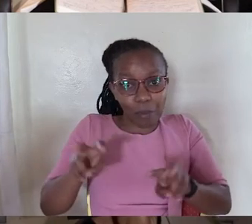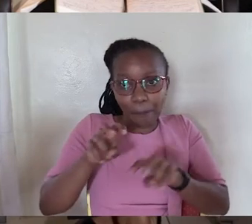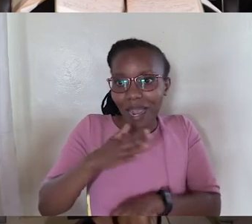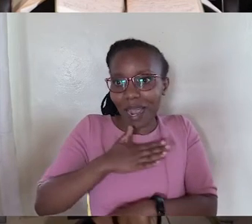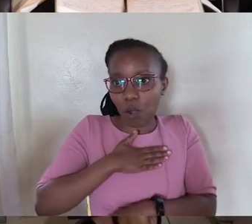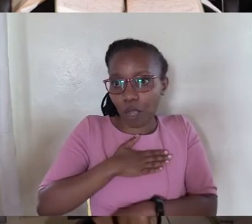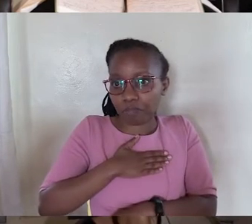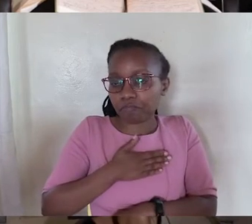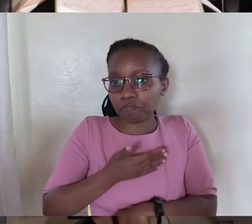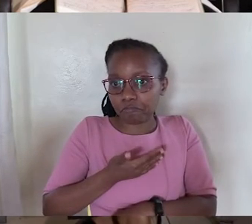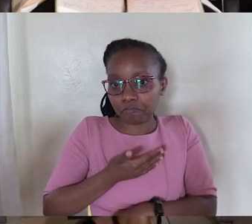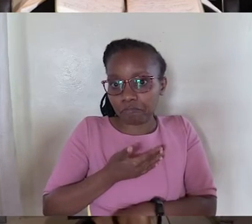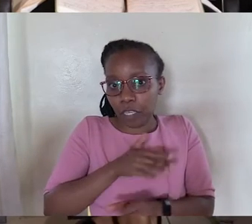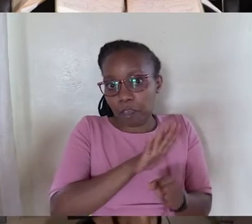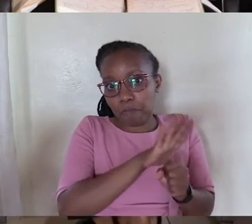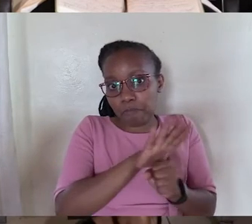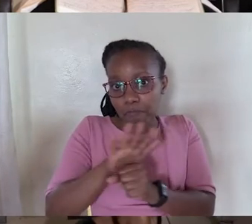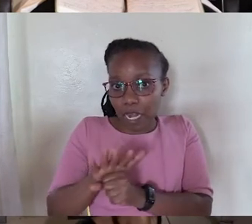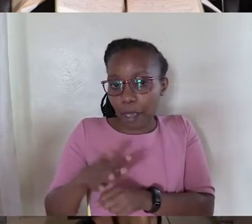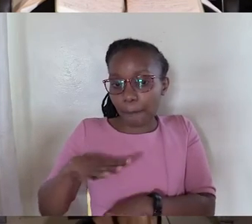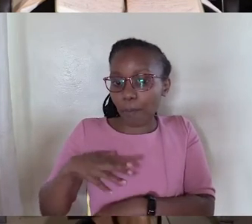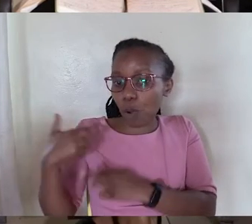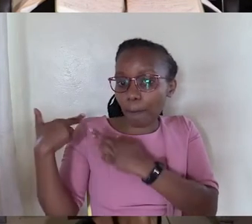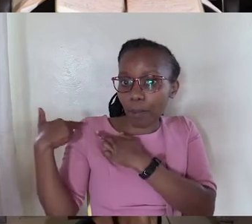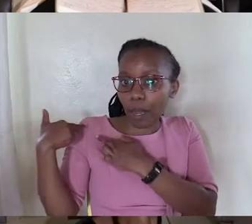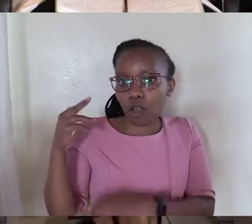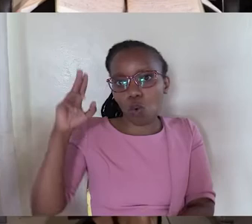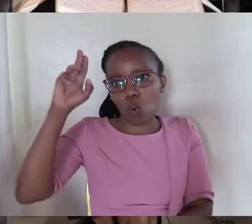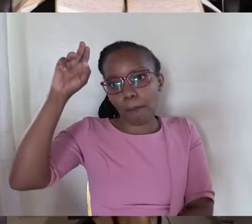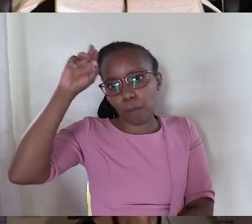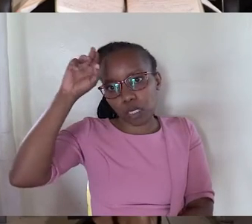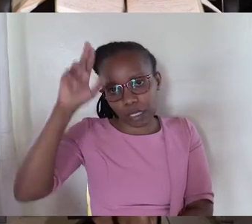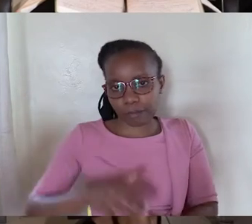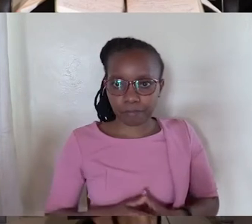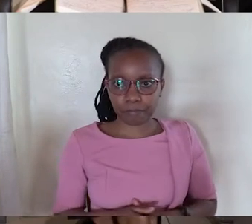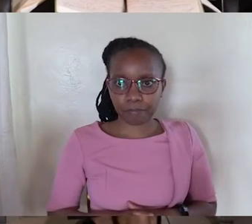was that most of the perpetrators were men in uniform.